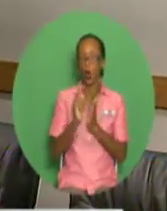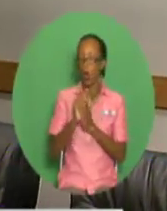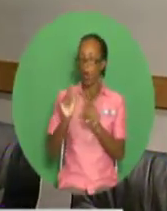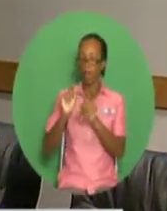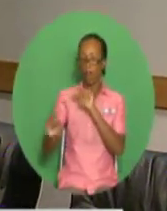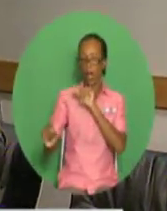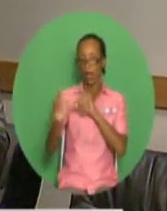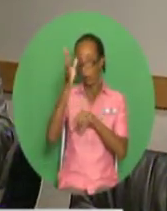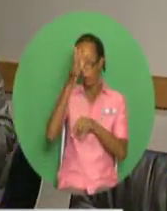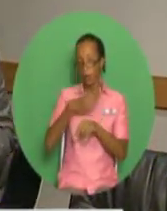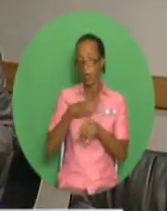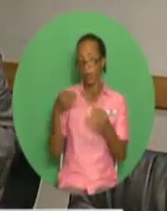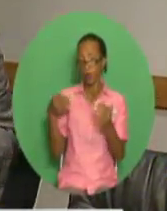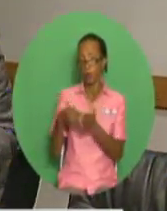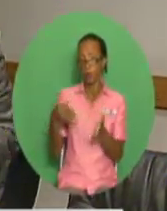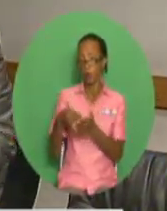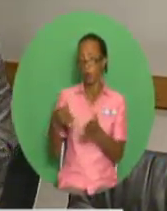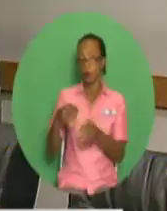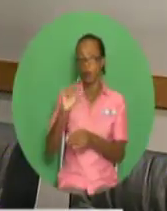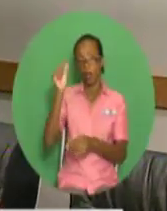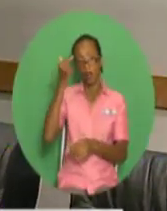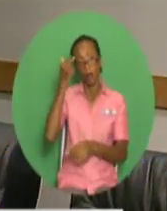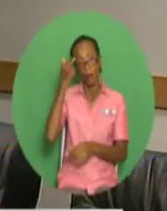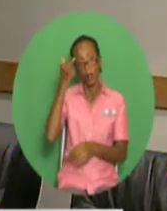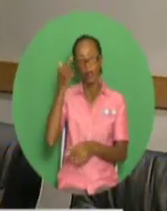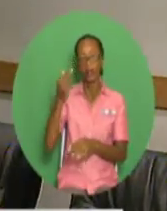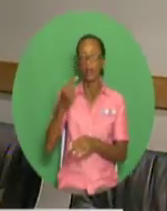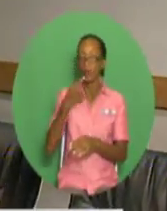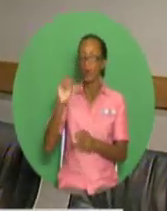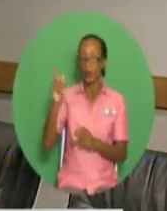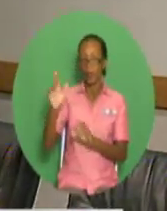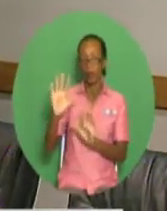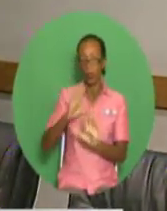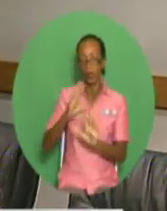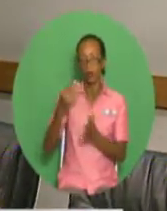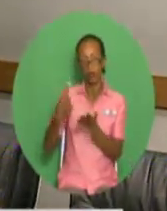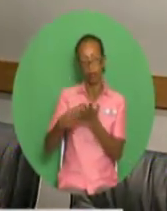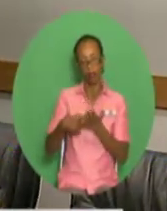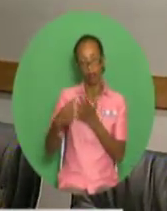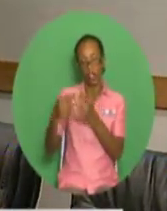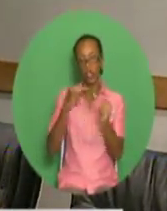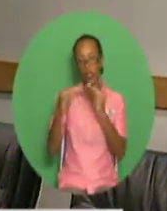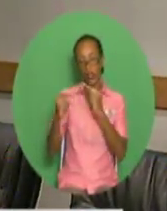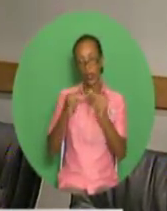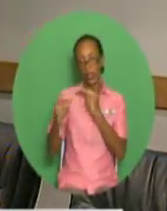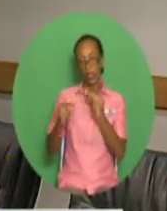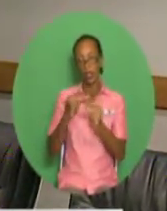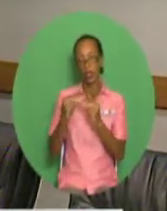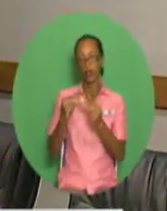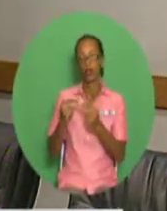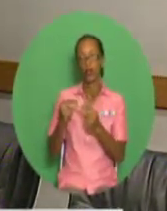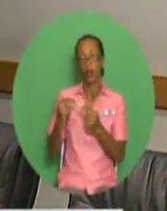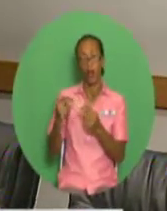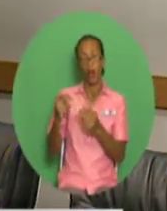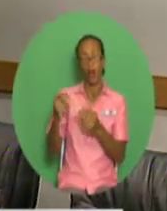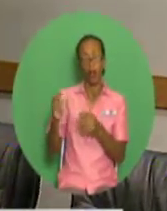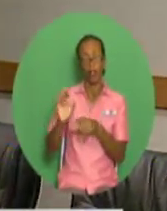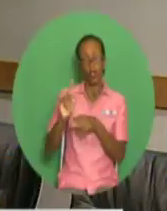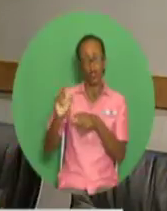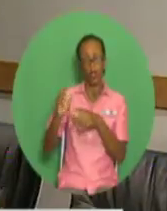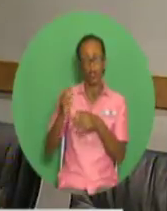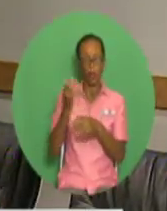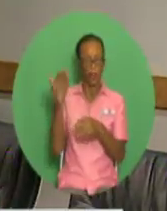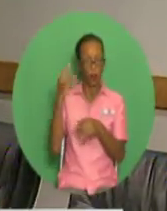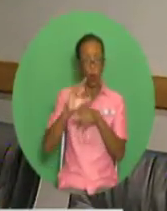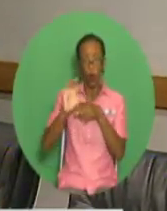dismissal. We were able to negotiate to get him back here. He just coached Canada, and Canada did the best ever in the Olympics, and he's back here in